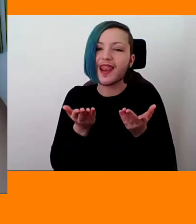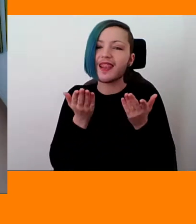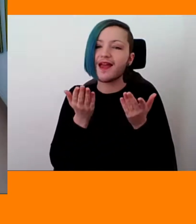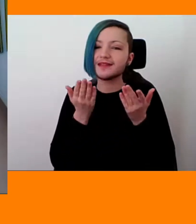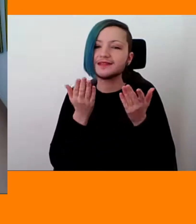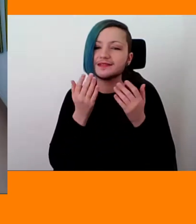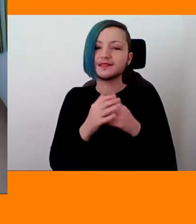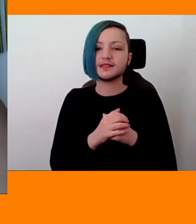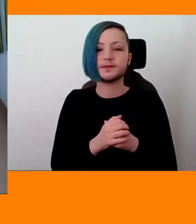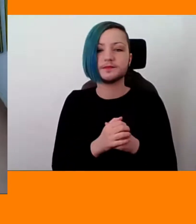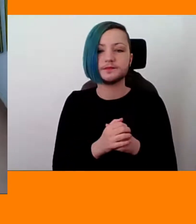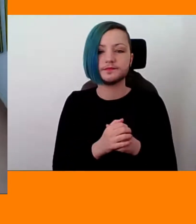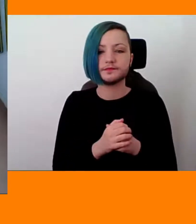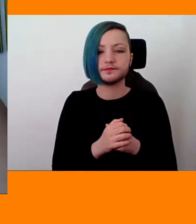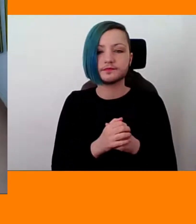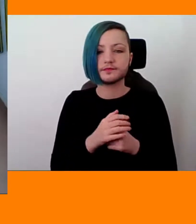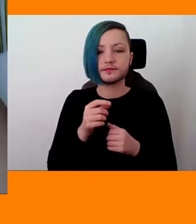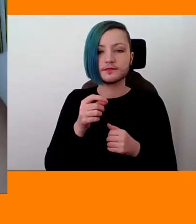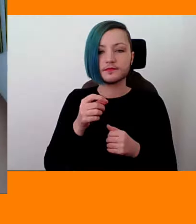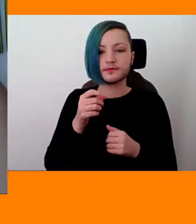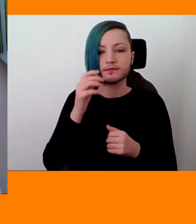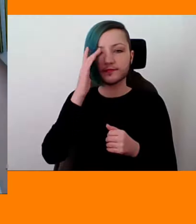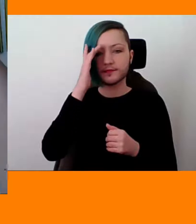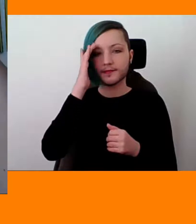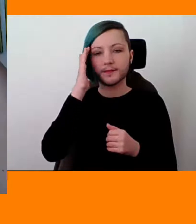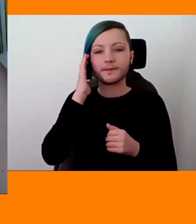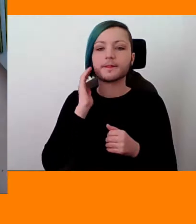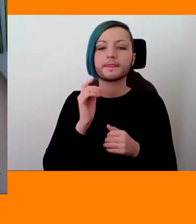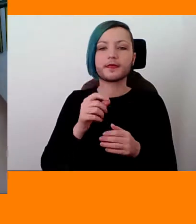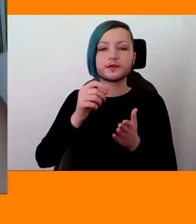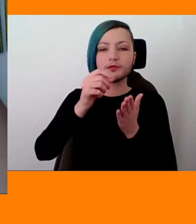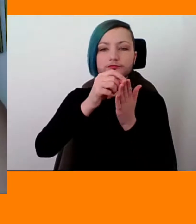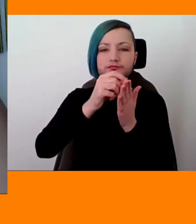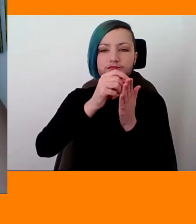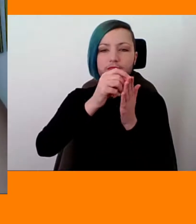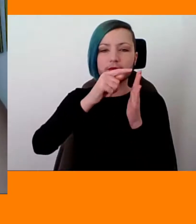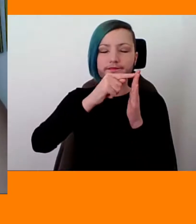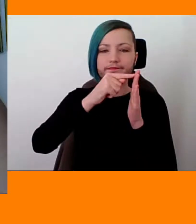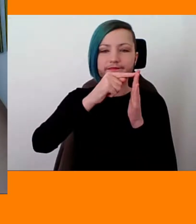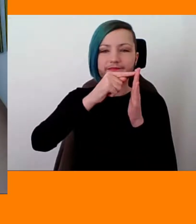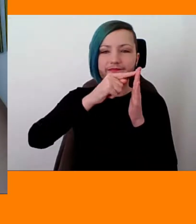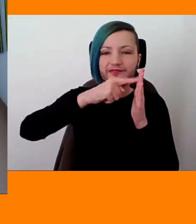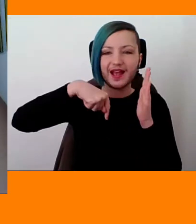you need to do, hold it down, but then just flick it off your paper a little bit.